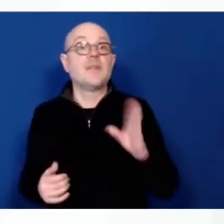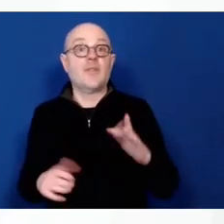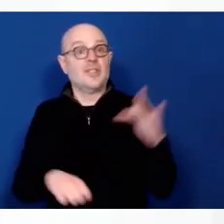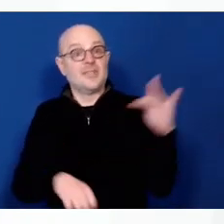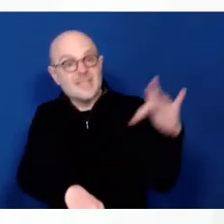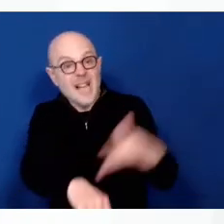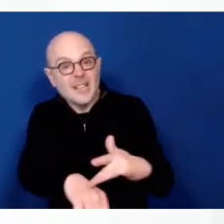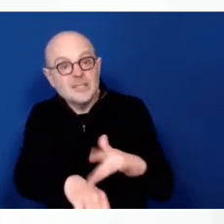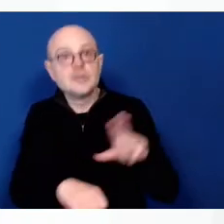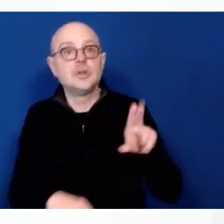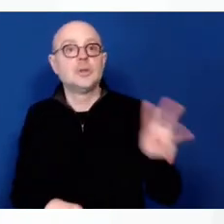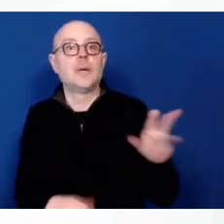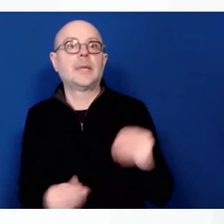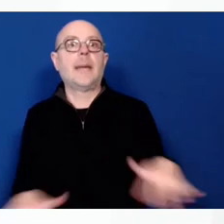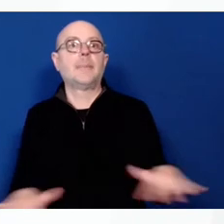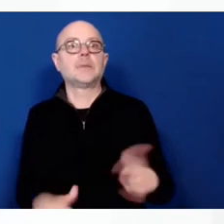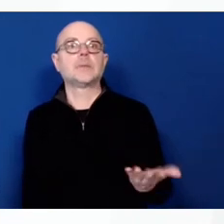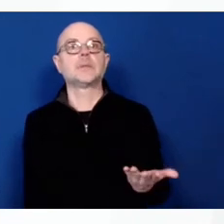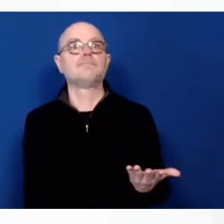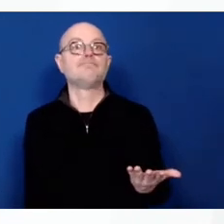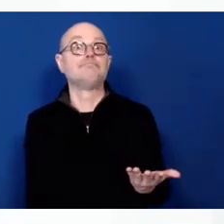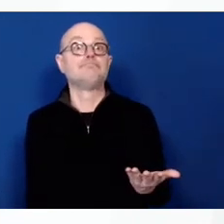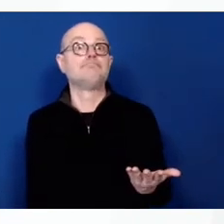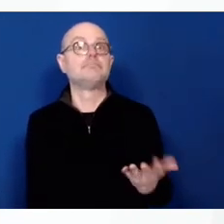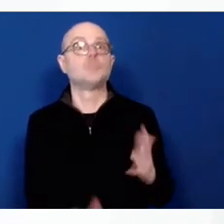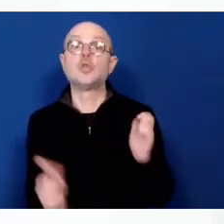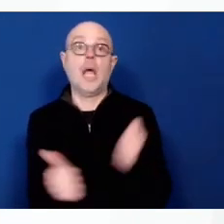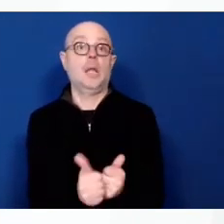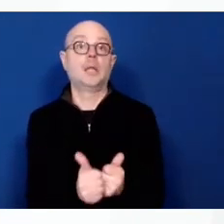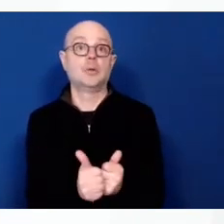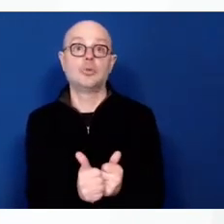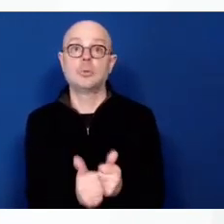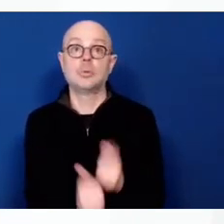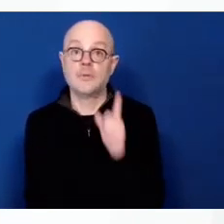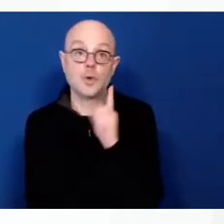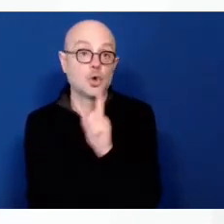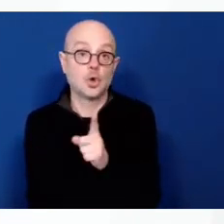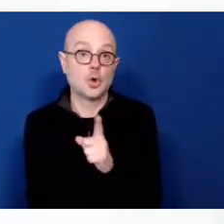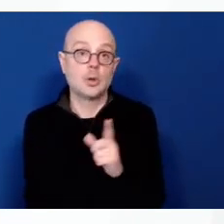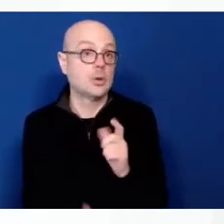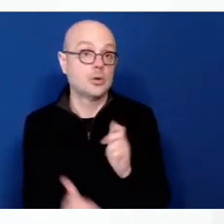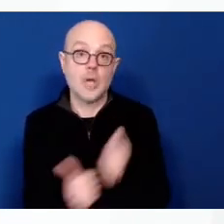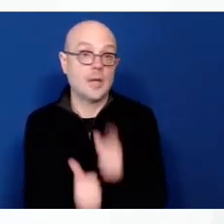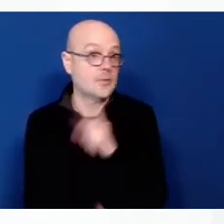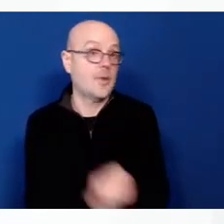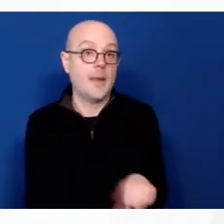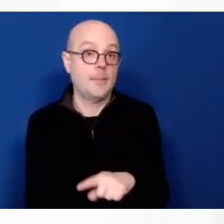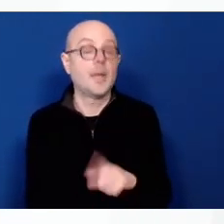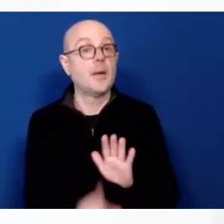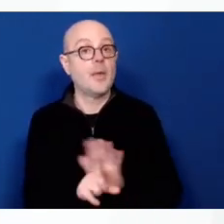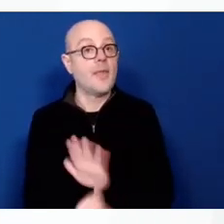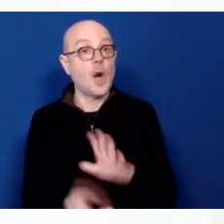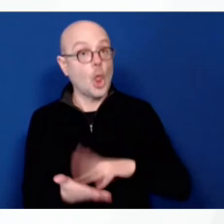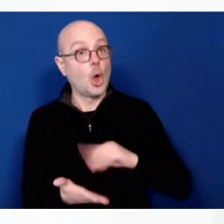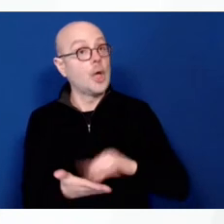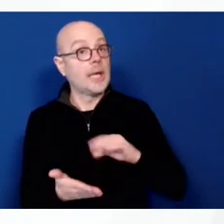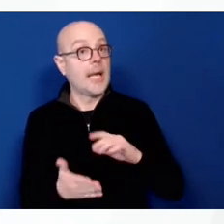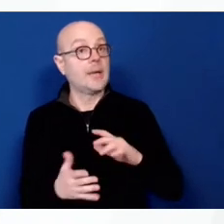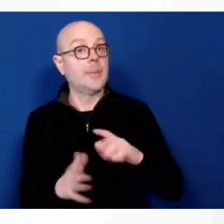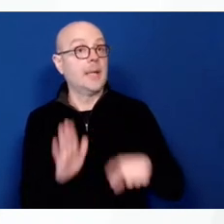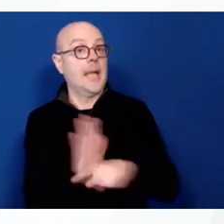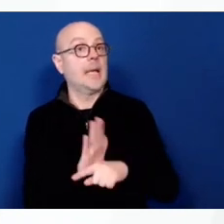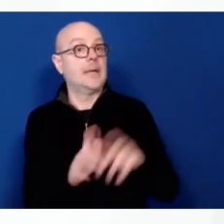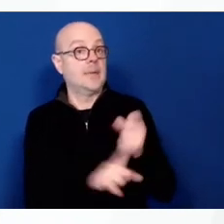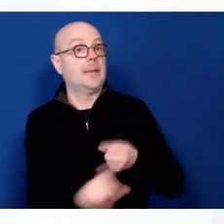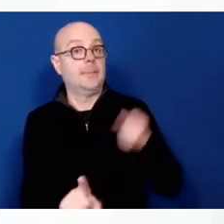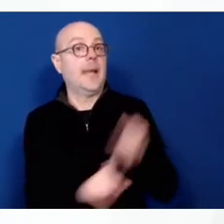campus before. This is going to be a challenge. Their learning has been impacted, and we're going to have to learn how